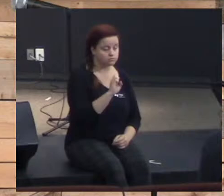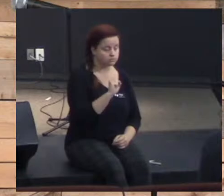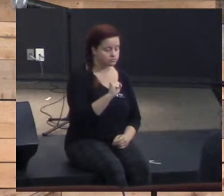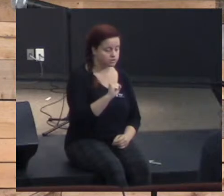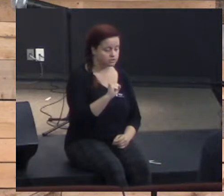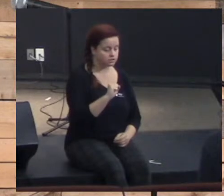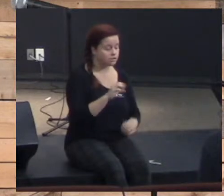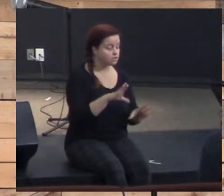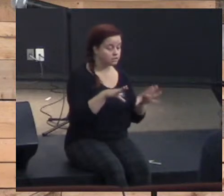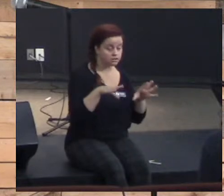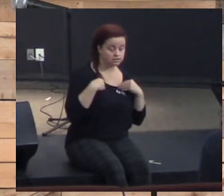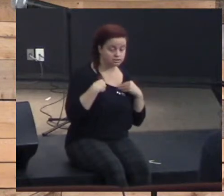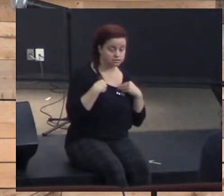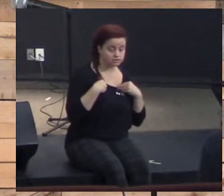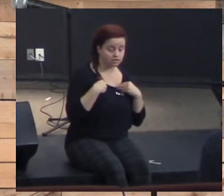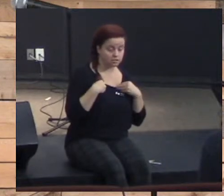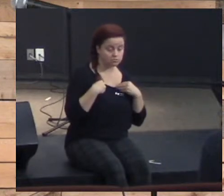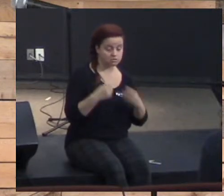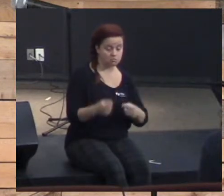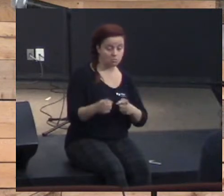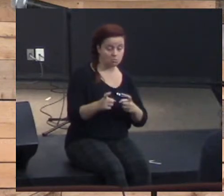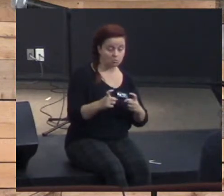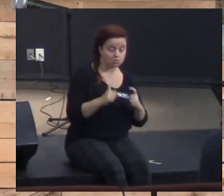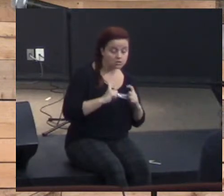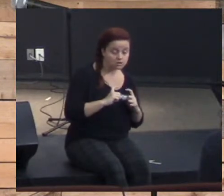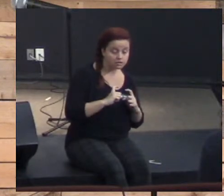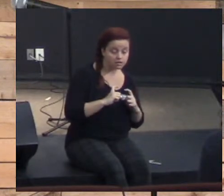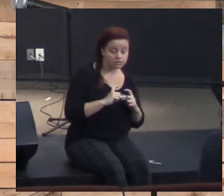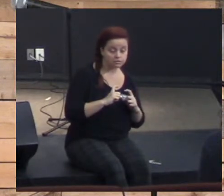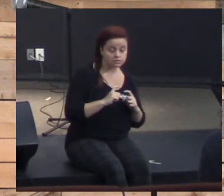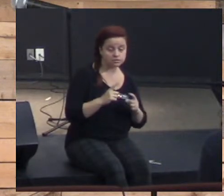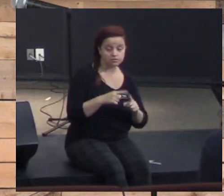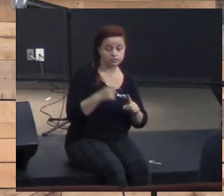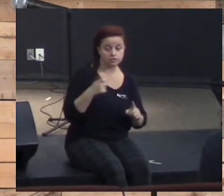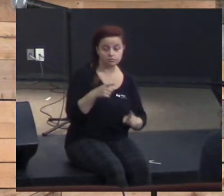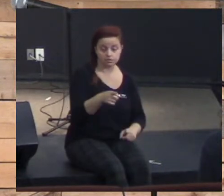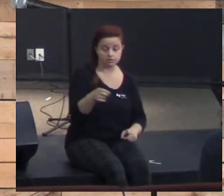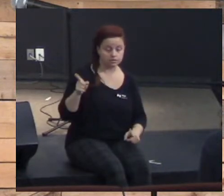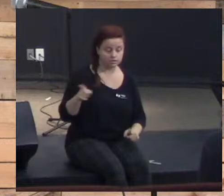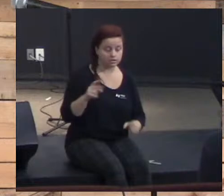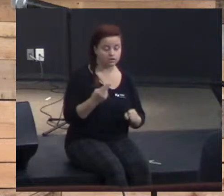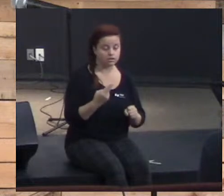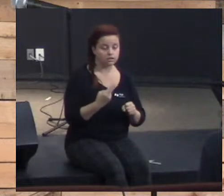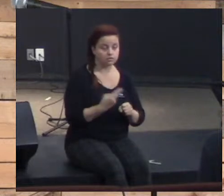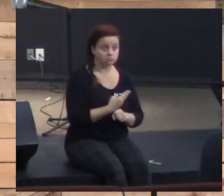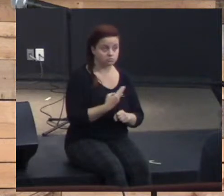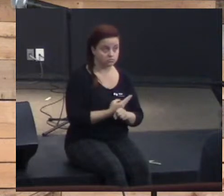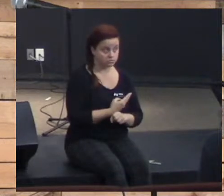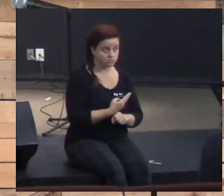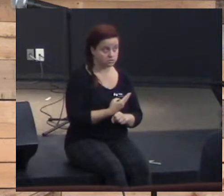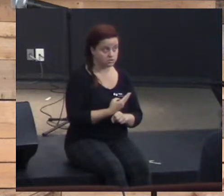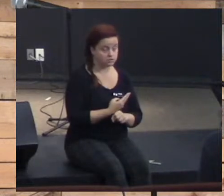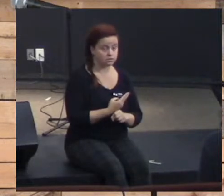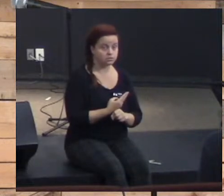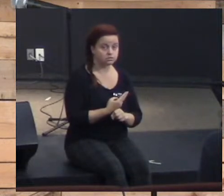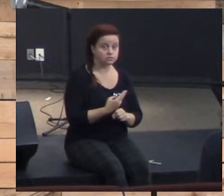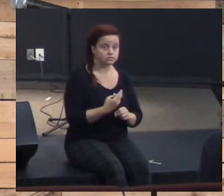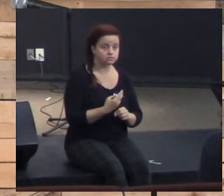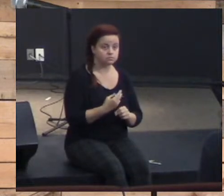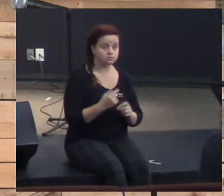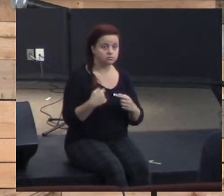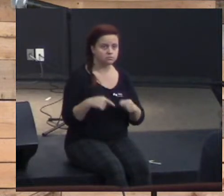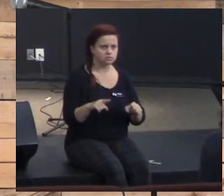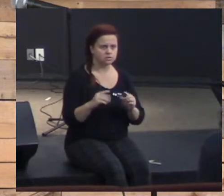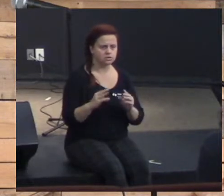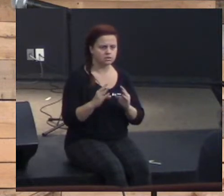these from them, that they may be used in the service of the tent of the meeting, and give them to the